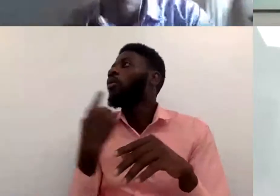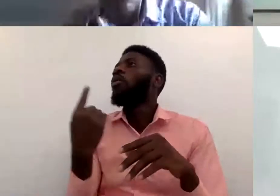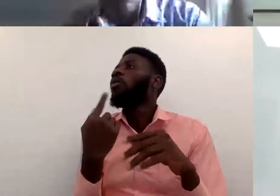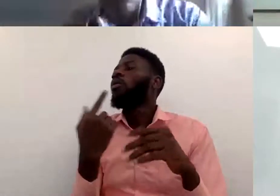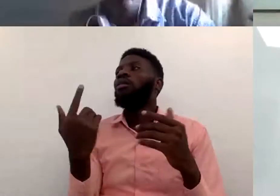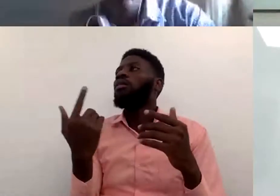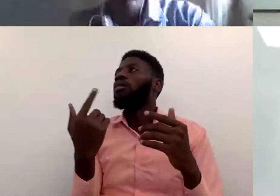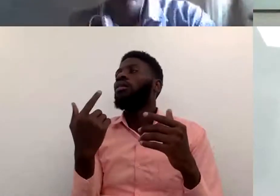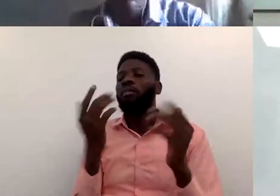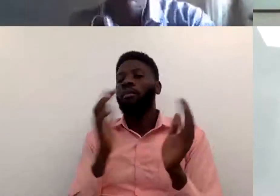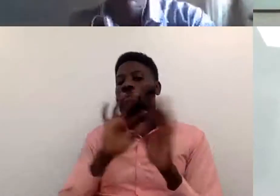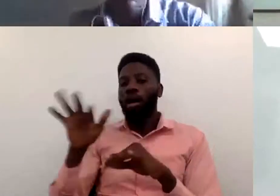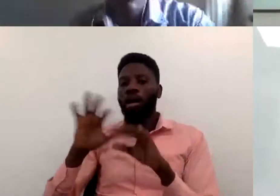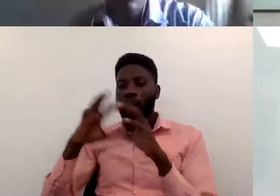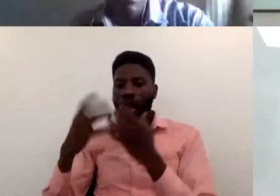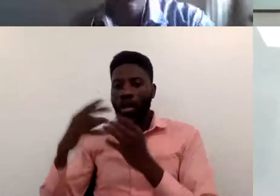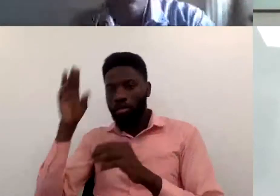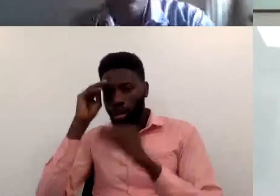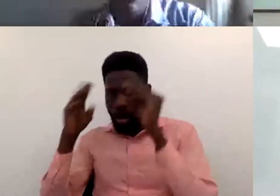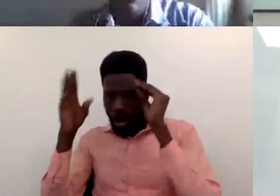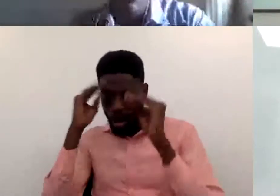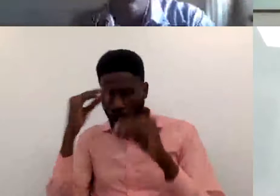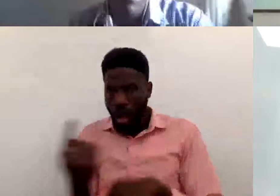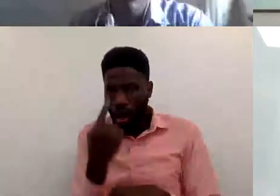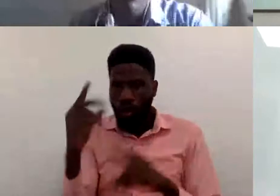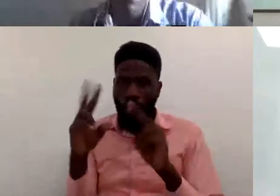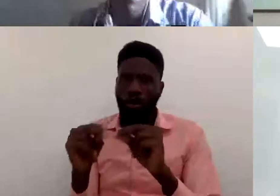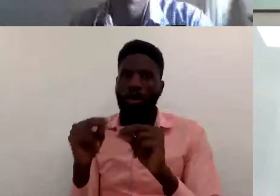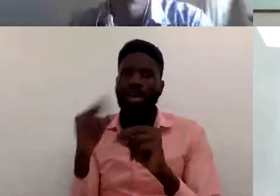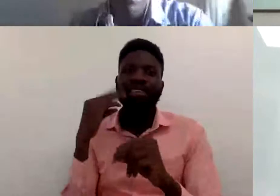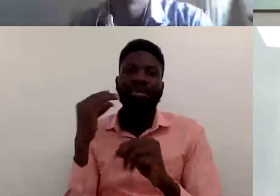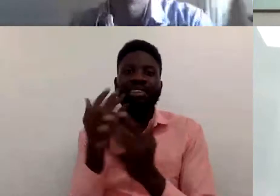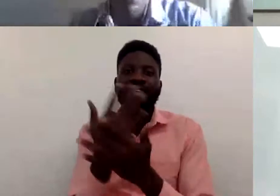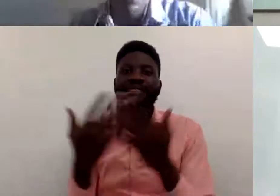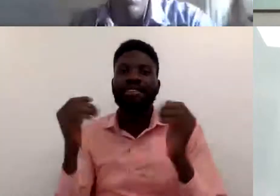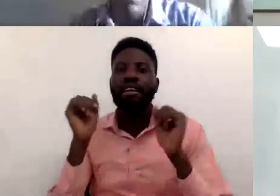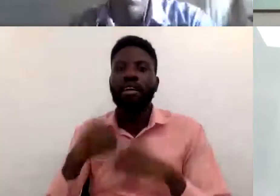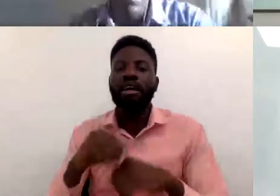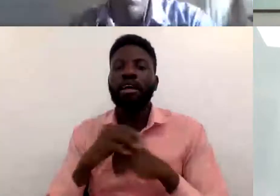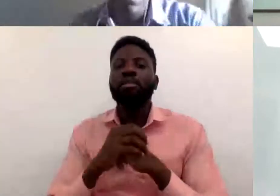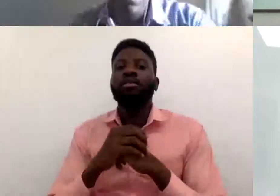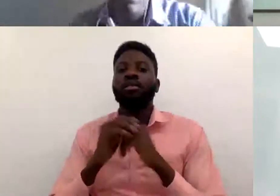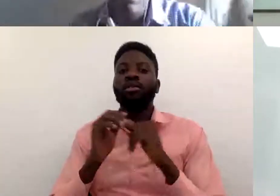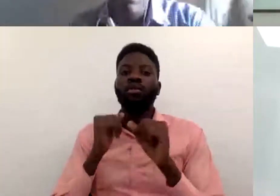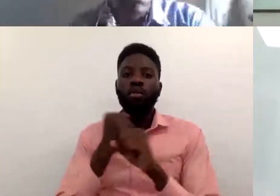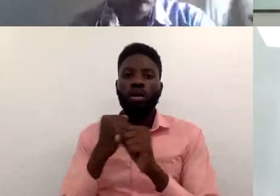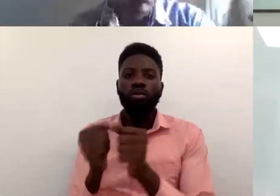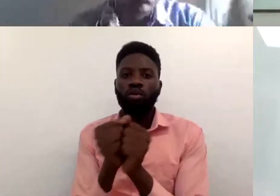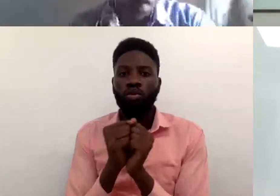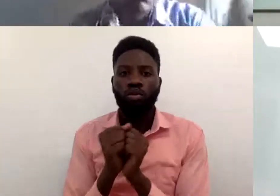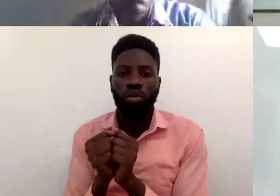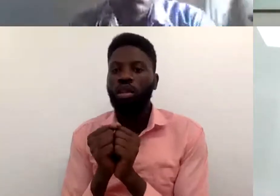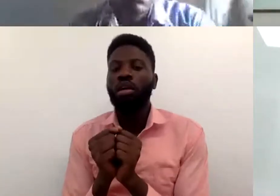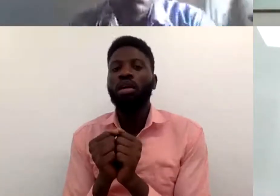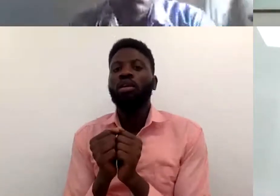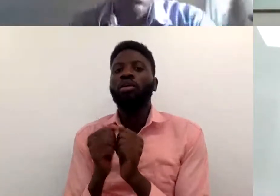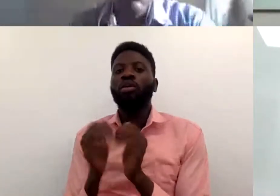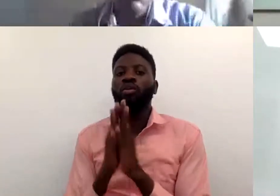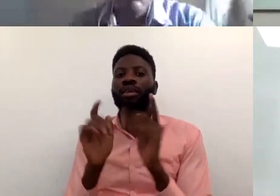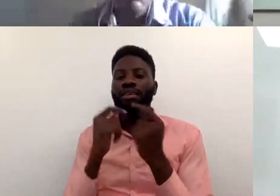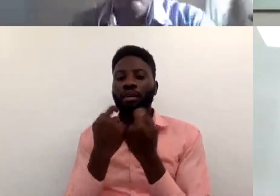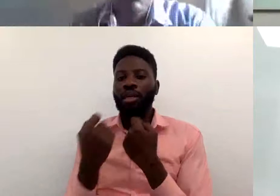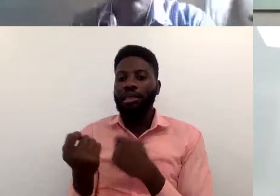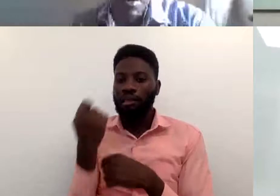back to classrooms and learning, but basically experiencing things and working together with teams to understand what are the implications